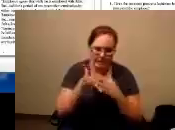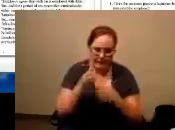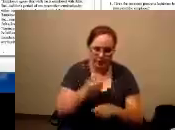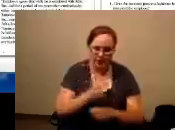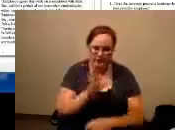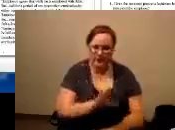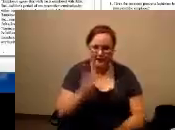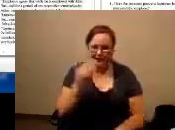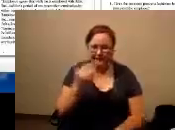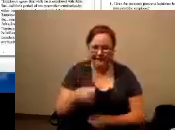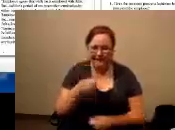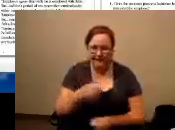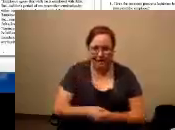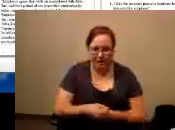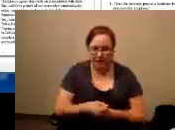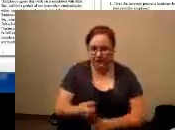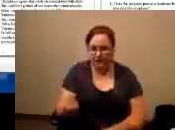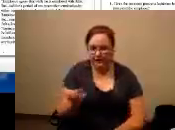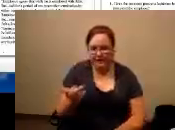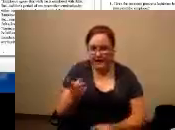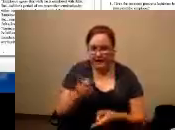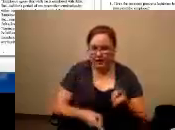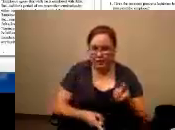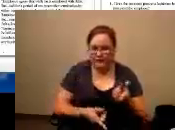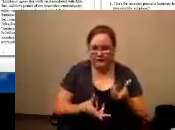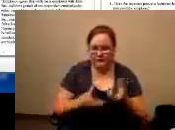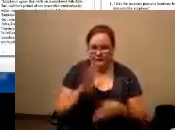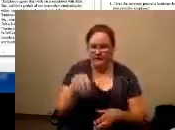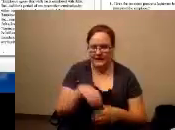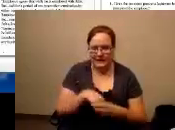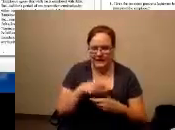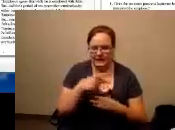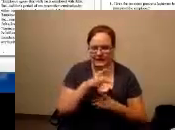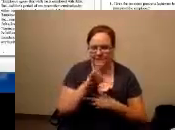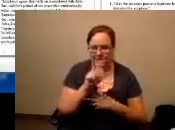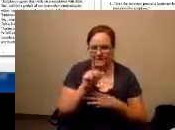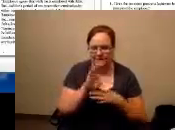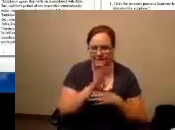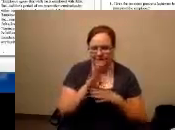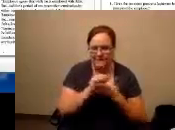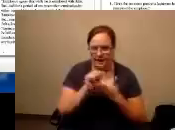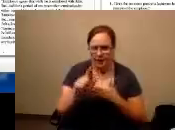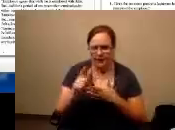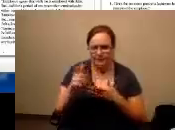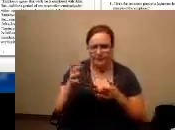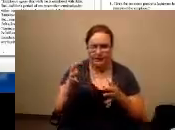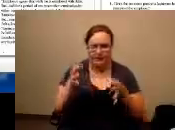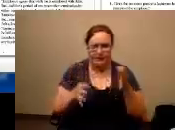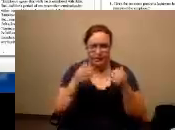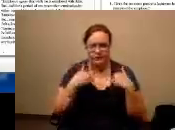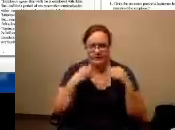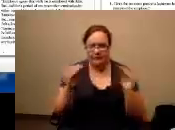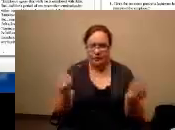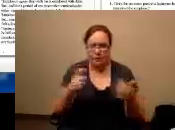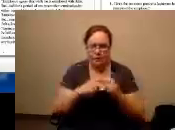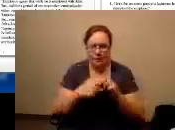about 15 years, that they could not be in the pizza business. The courts had no problem with